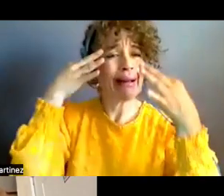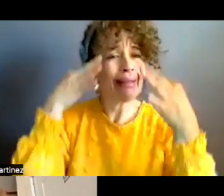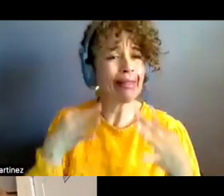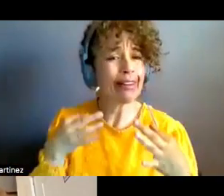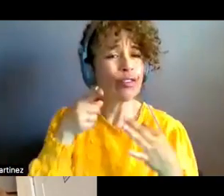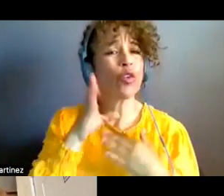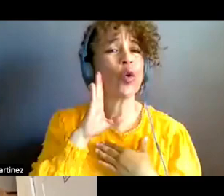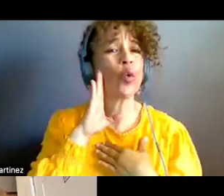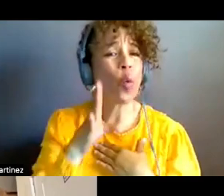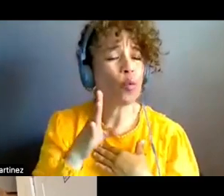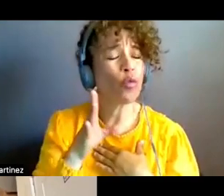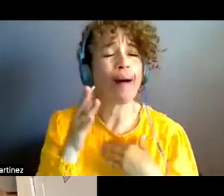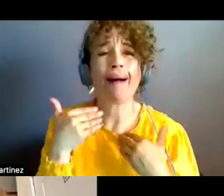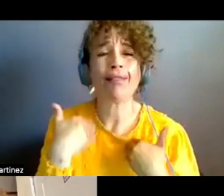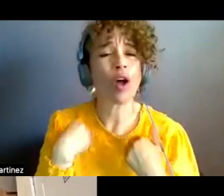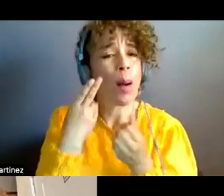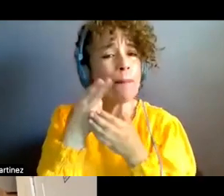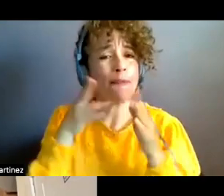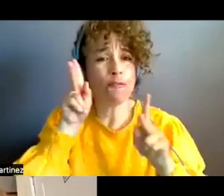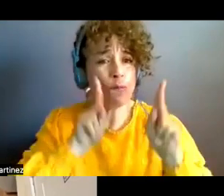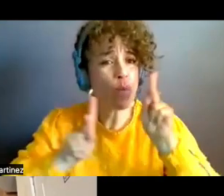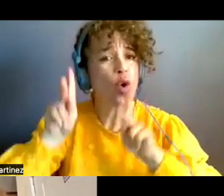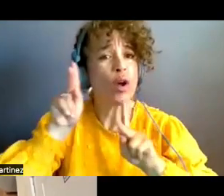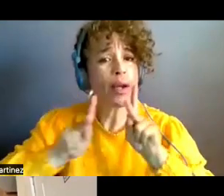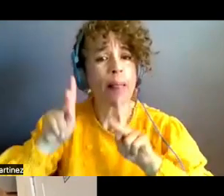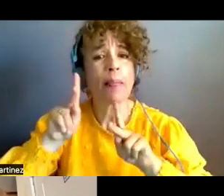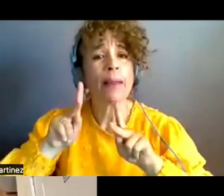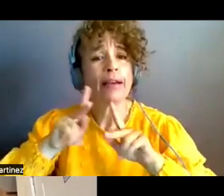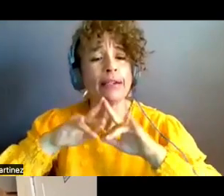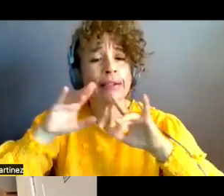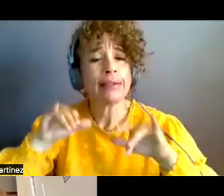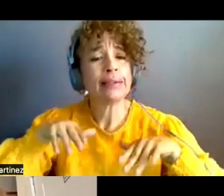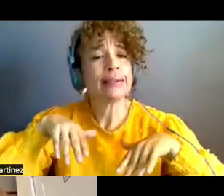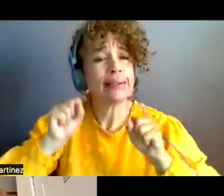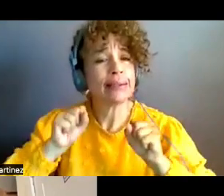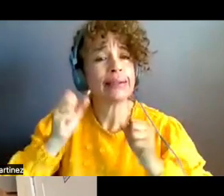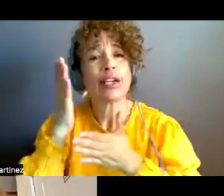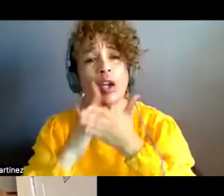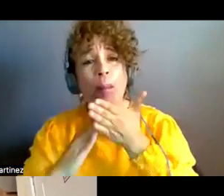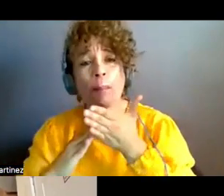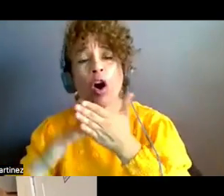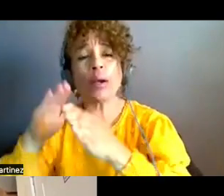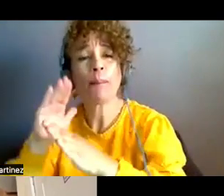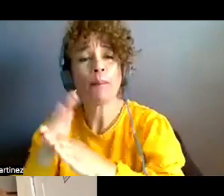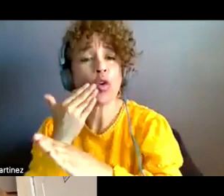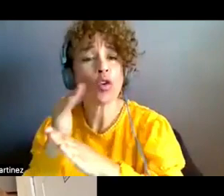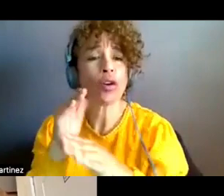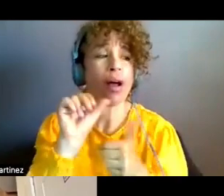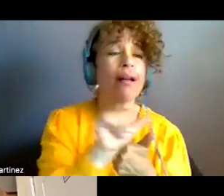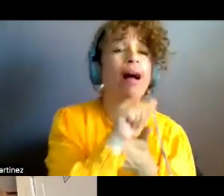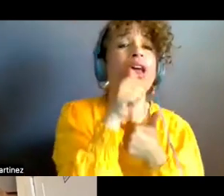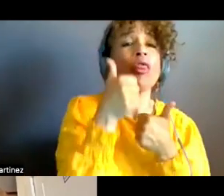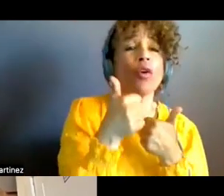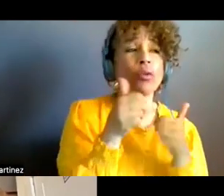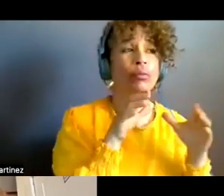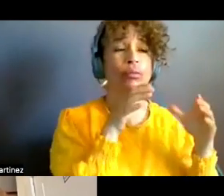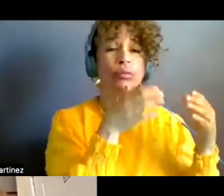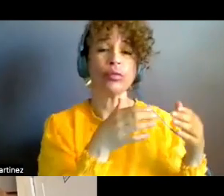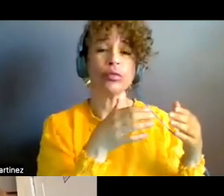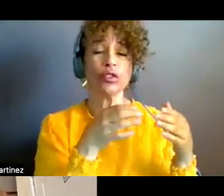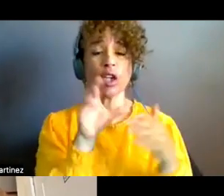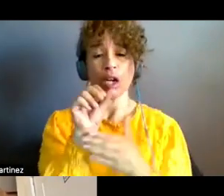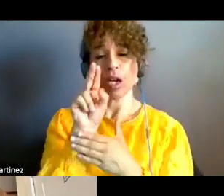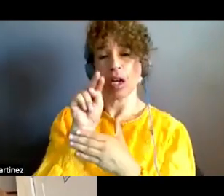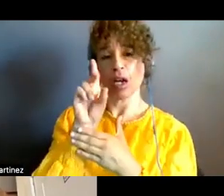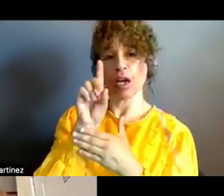size, you will always have folks that are very adept at some parts of music than others. And the job of the